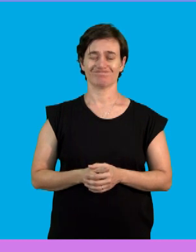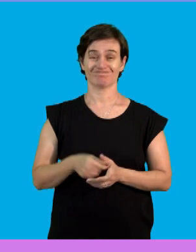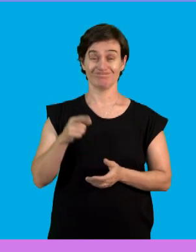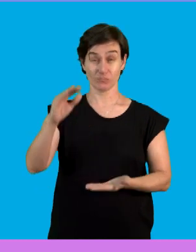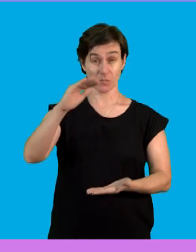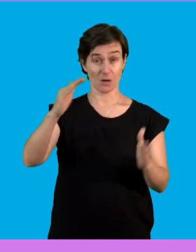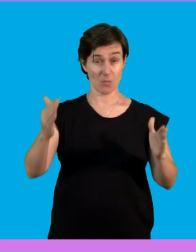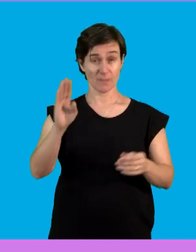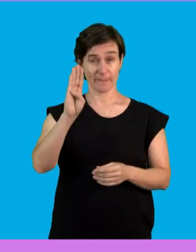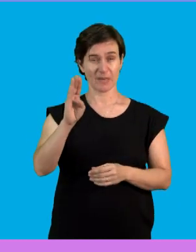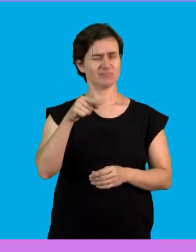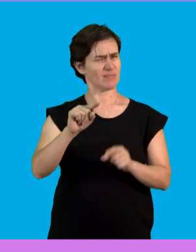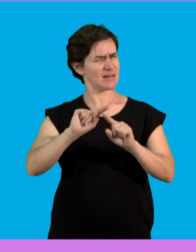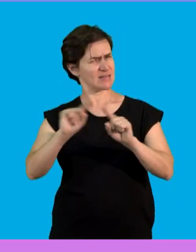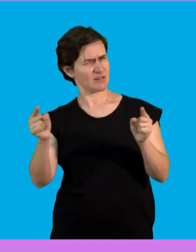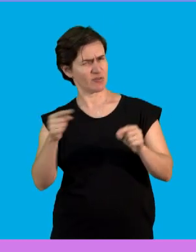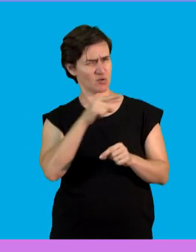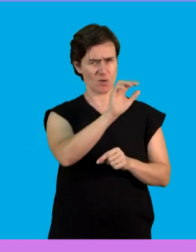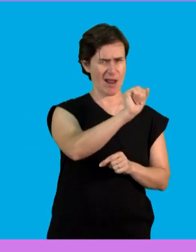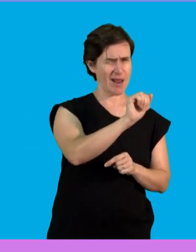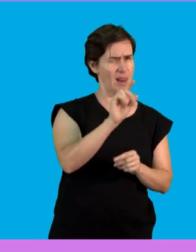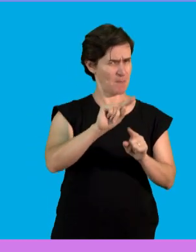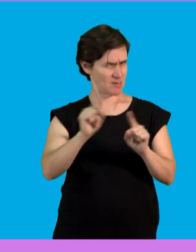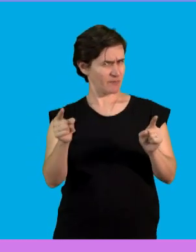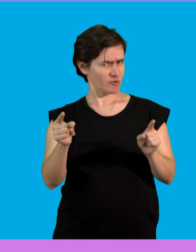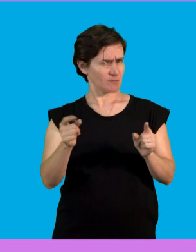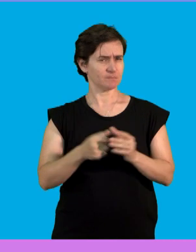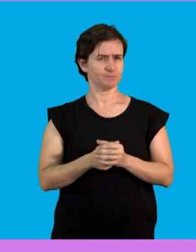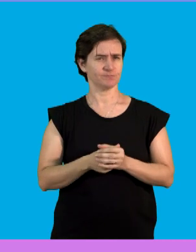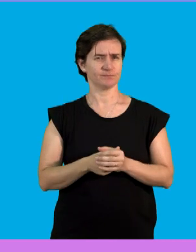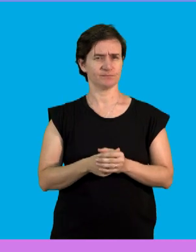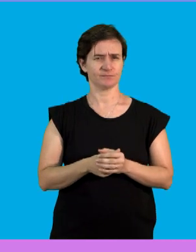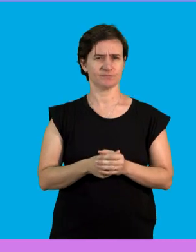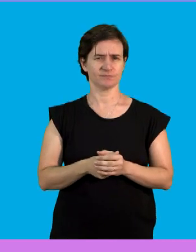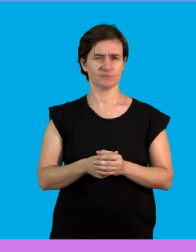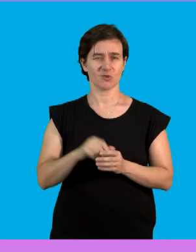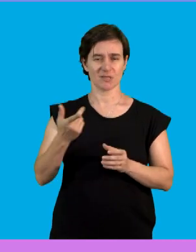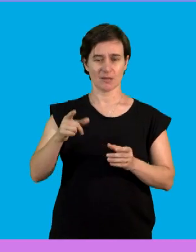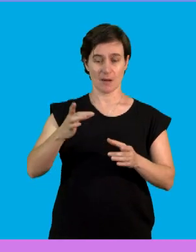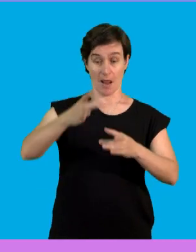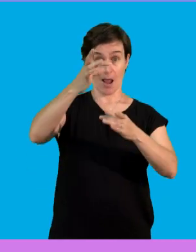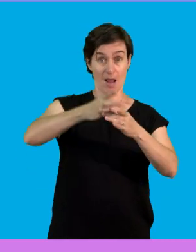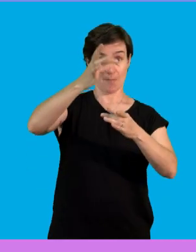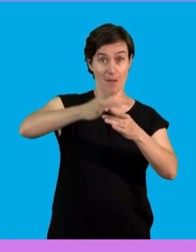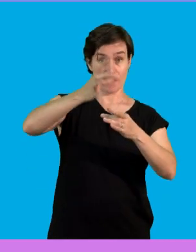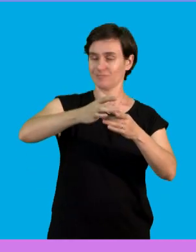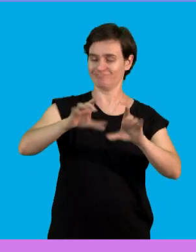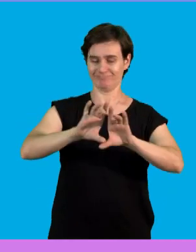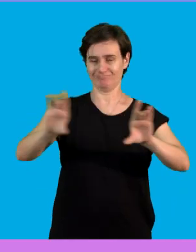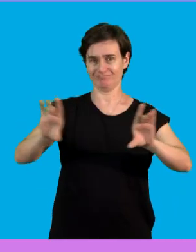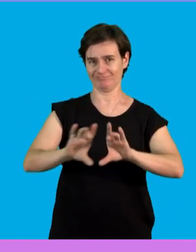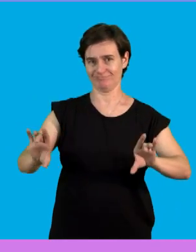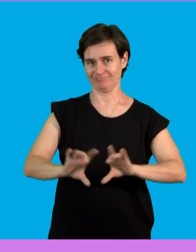box B is different from box A because the way it was packaged. Remember, we're